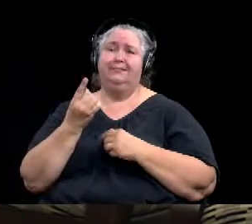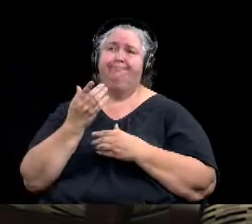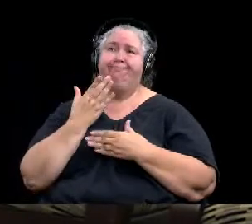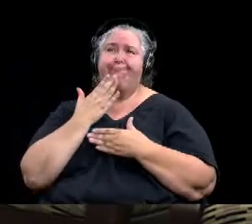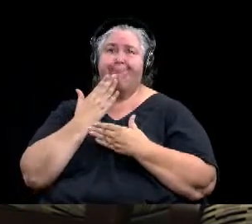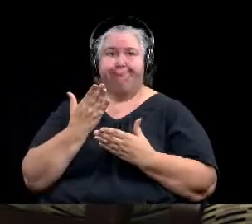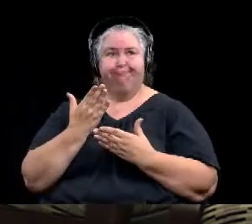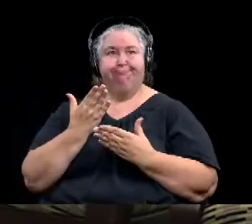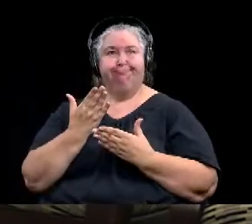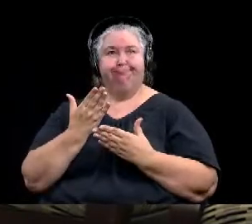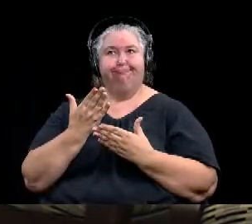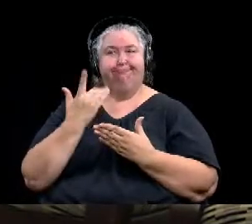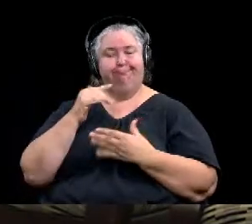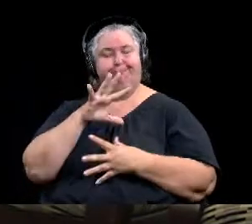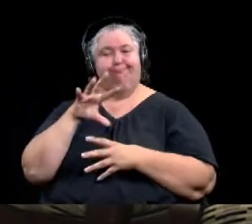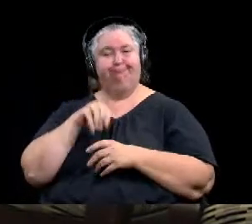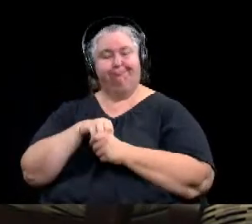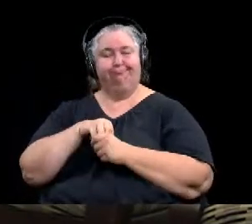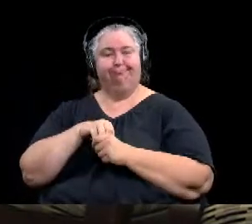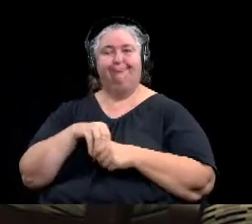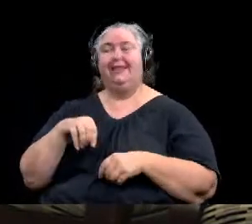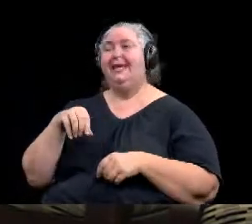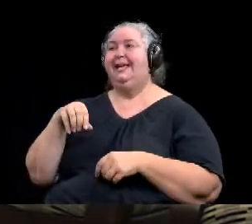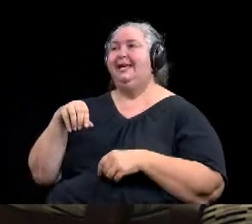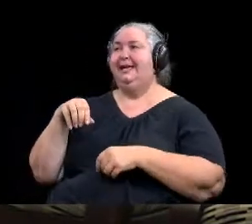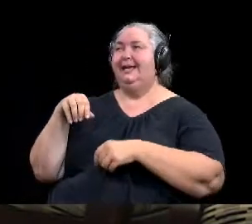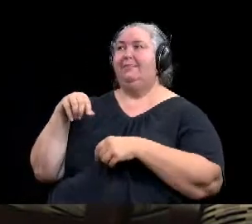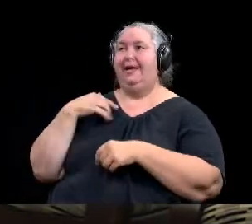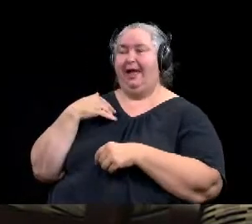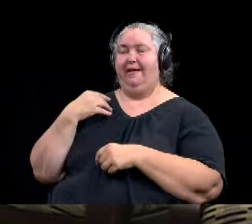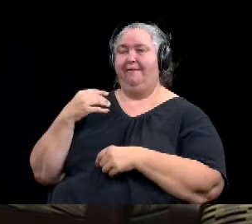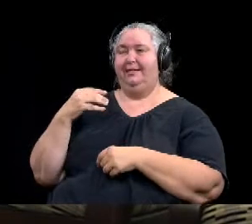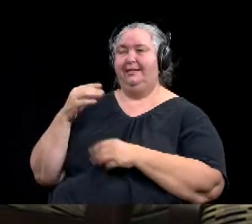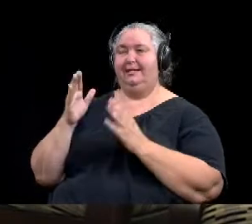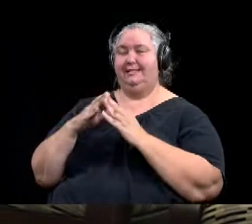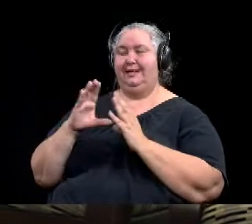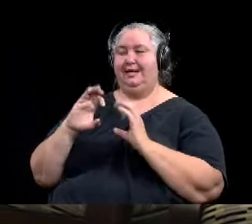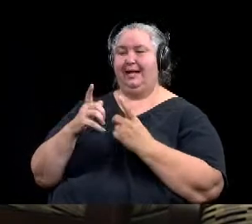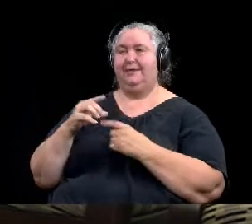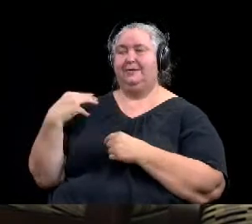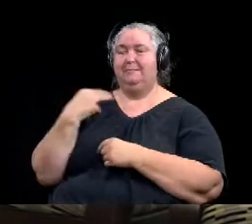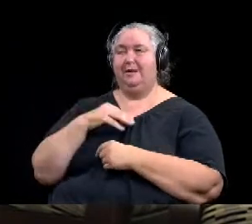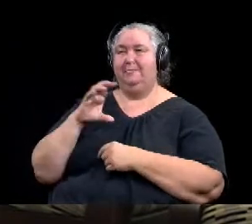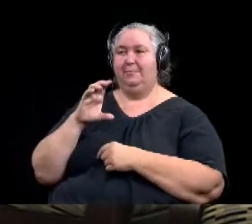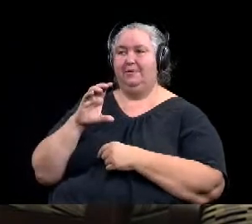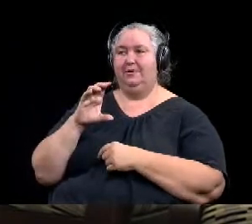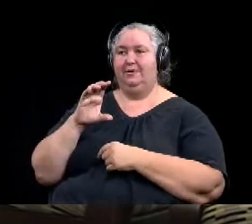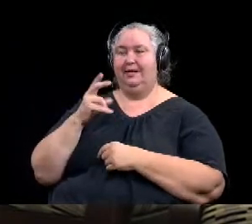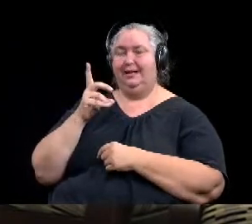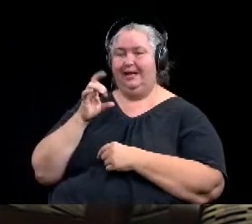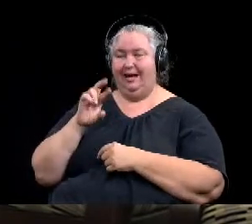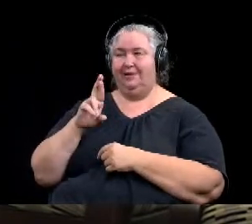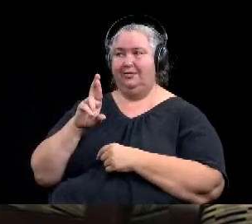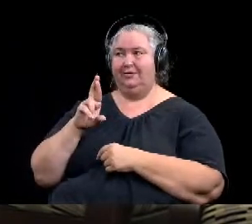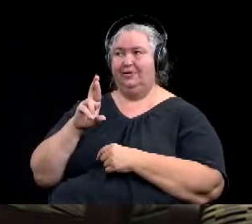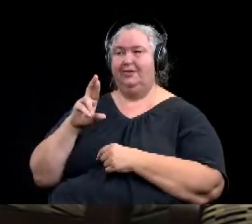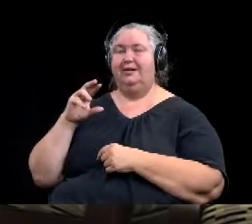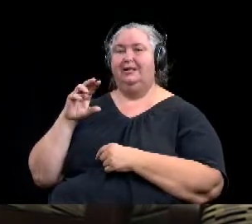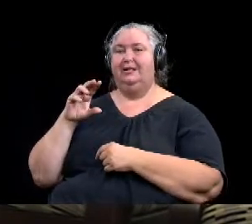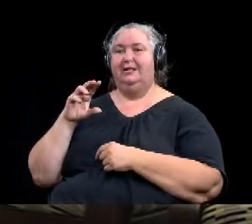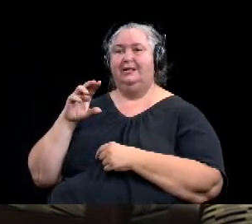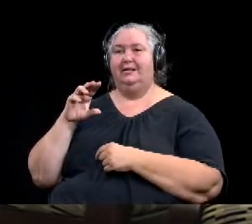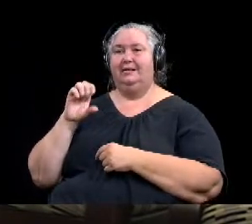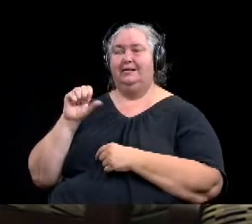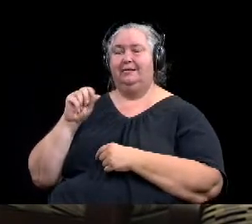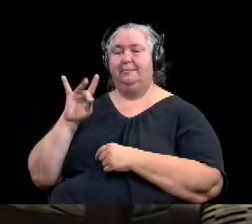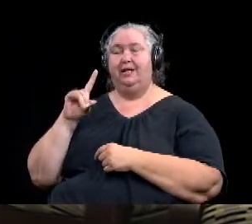of our press conference to start it off, we have our City Council member for District 2, Hector Sabito, to speak to our Spanish-speaking audience and